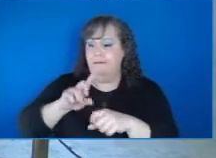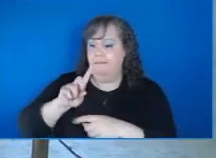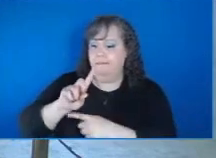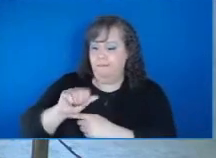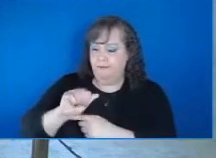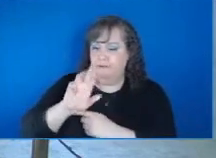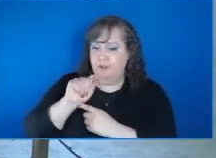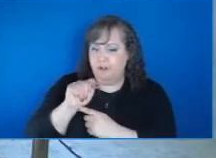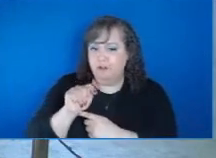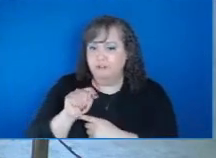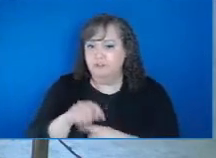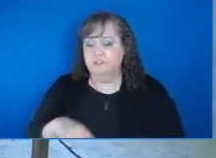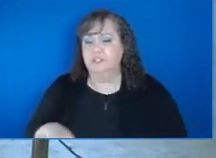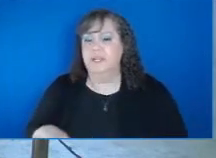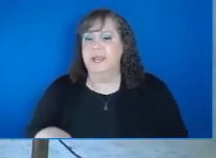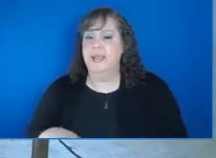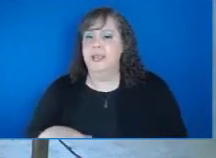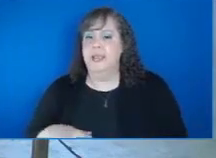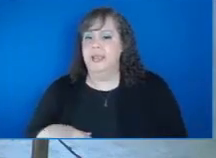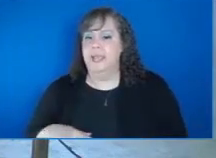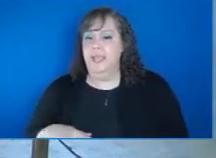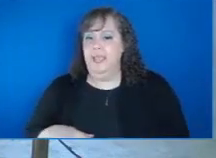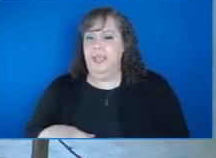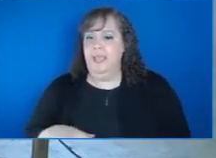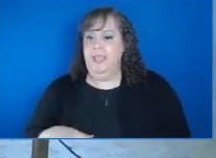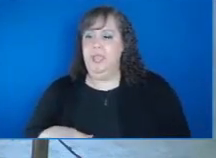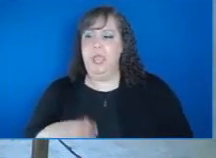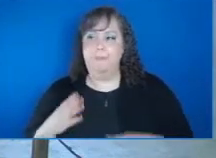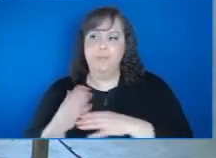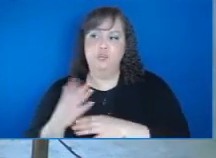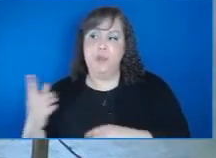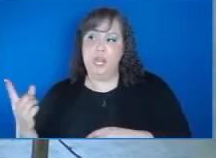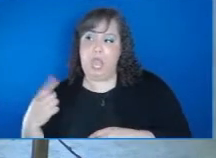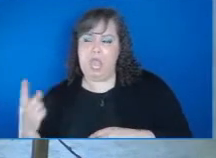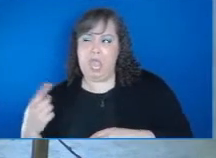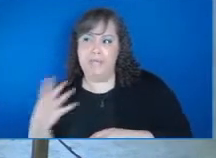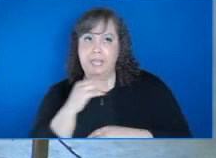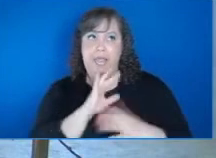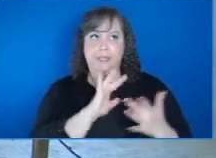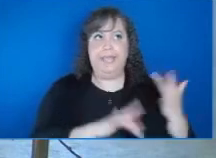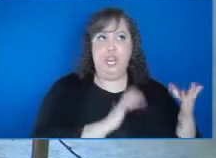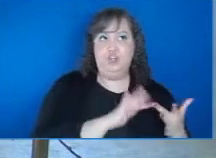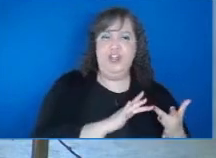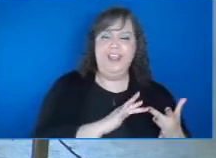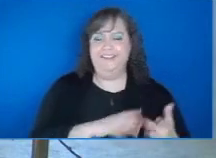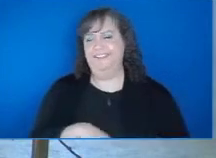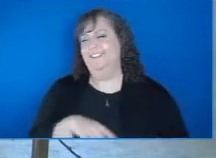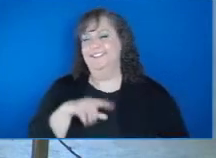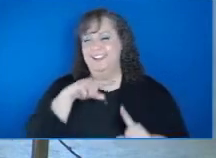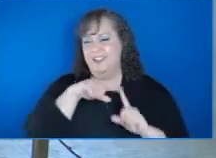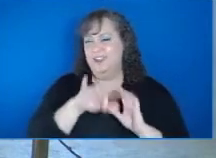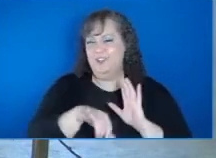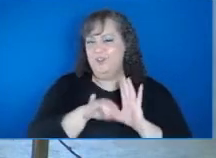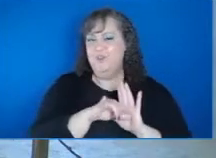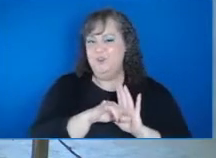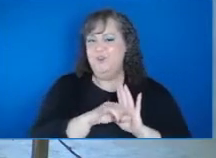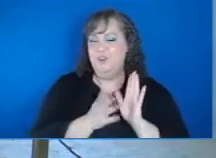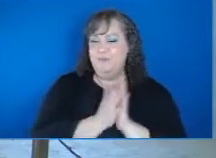Just, you know, between us and the internet, Natosha on YouTube wants to know, does DART carry any explosive